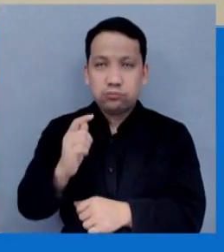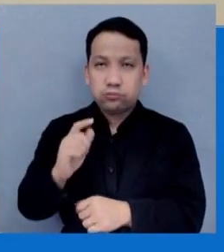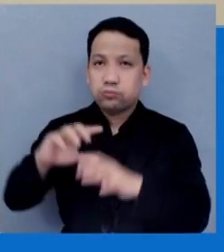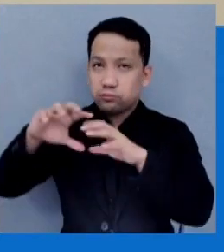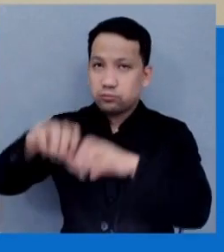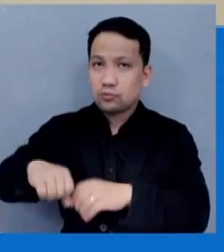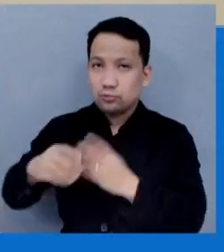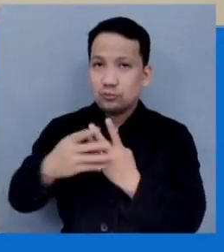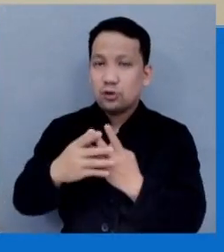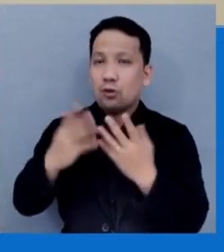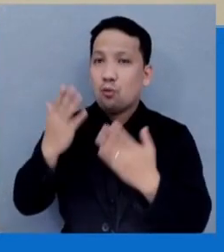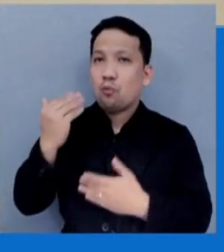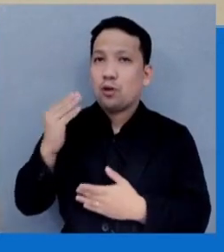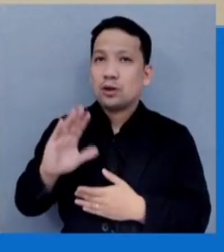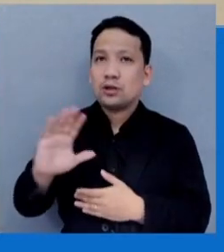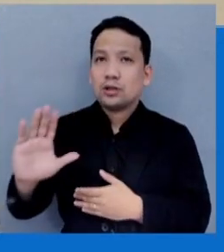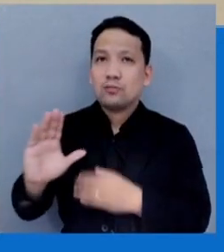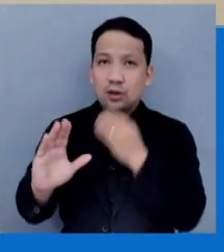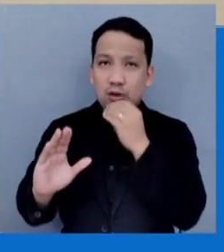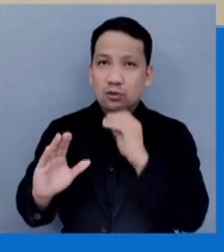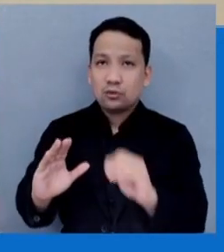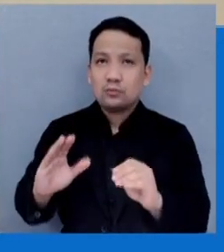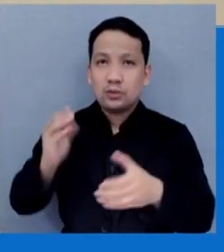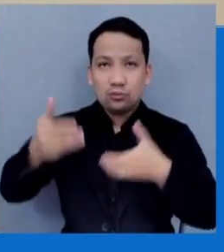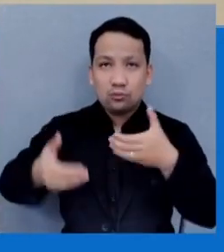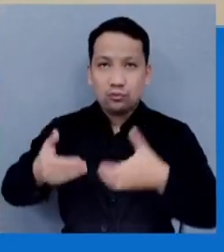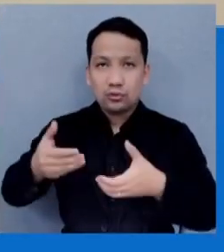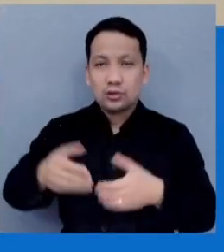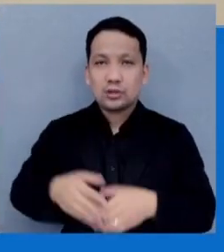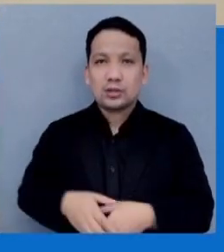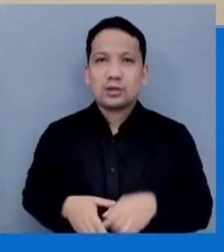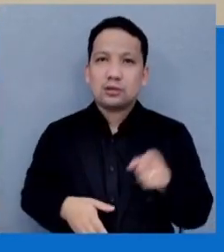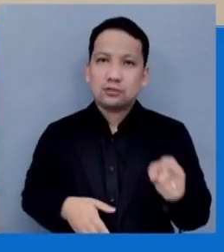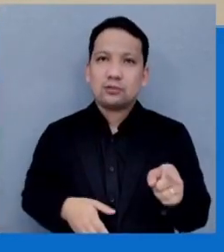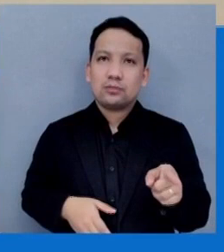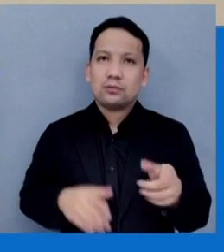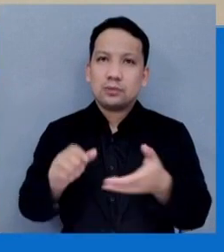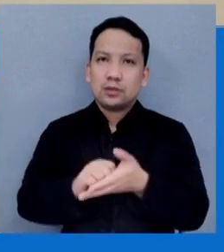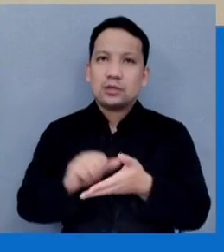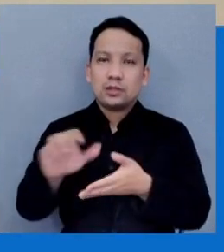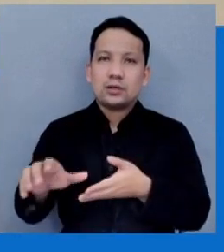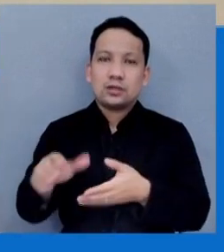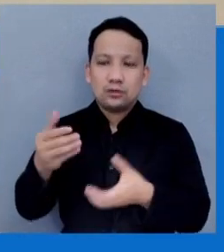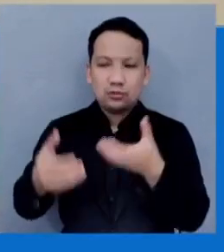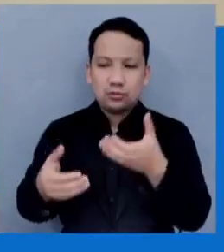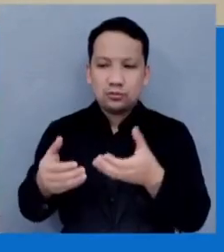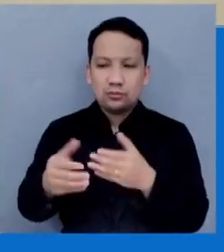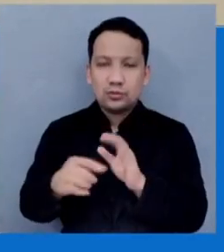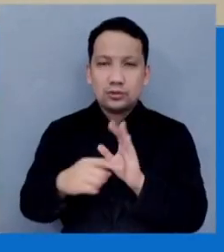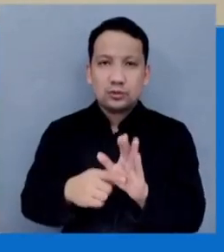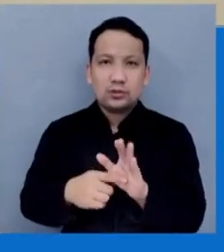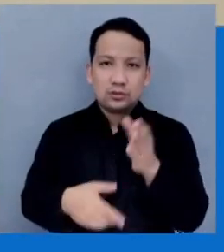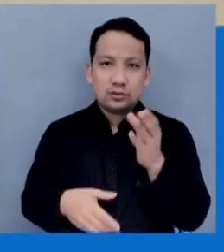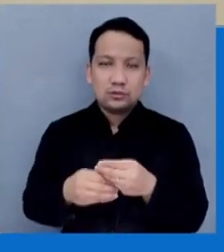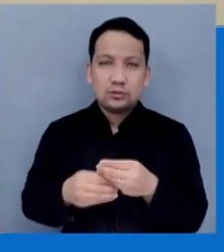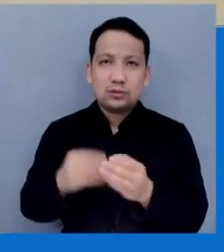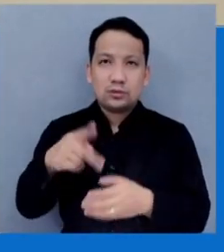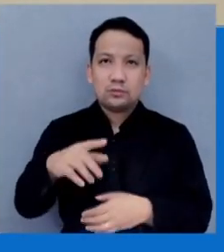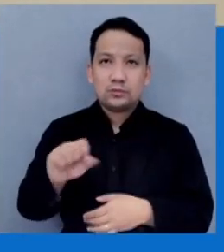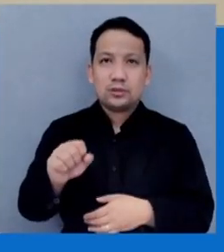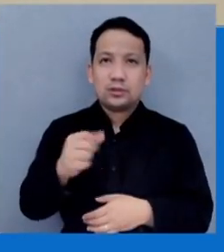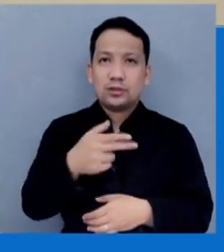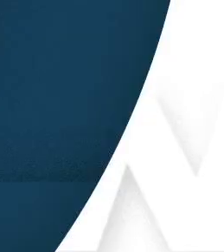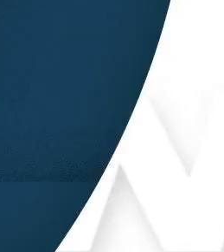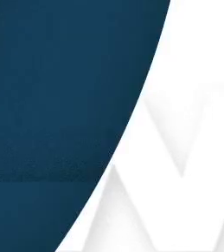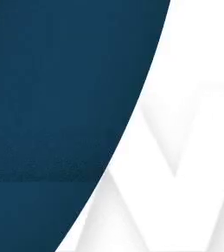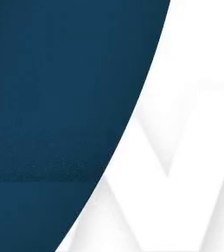yan dahil sa kautusan ng korte, dinidismiss po ng Korte Suprema ang petition for habeas corpus.